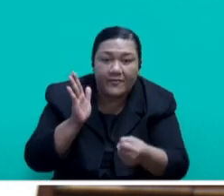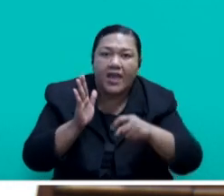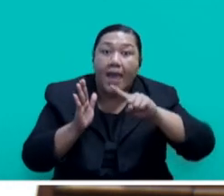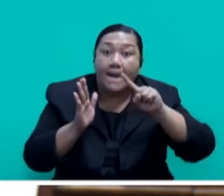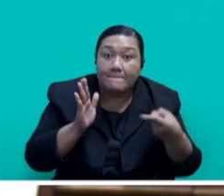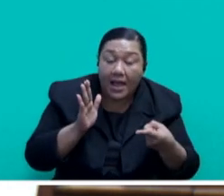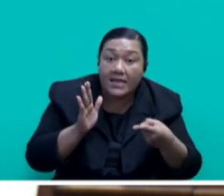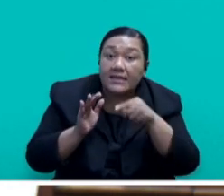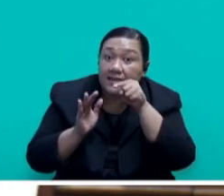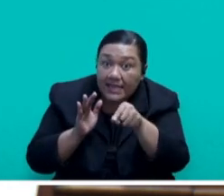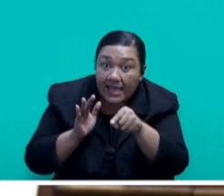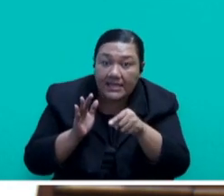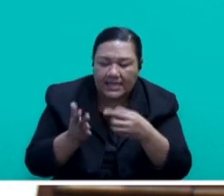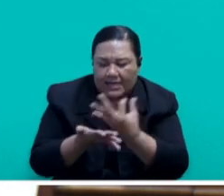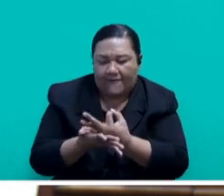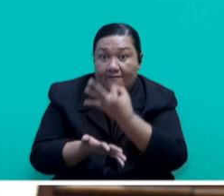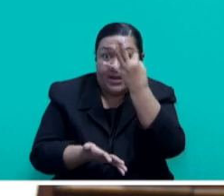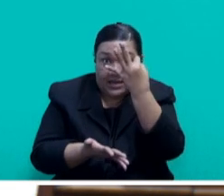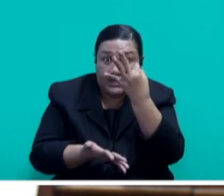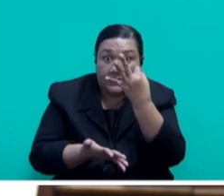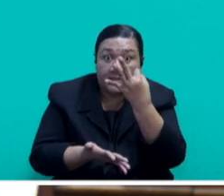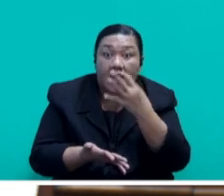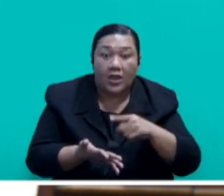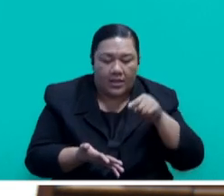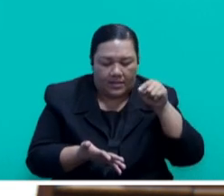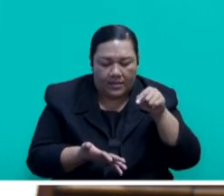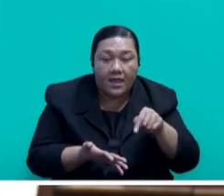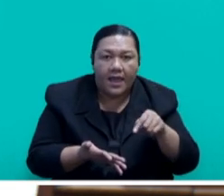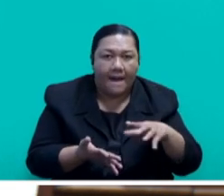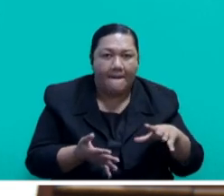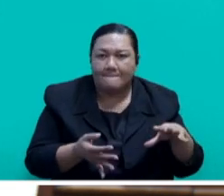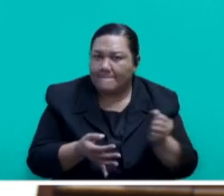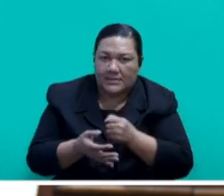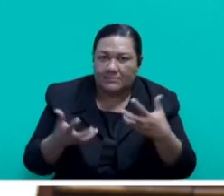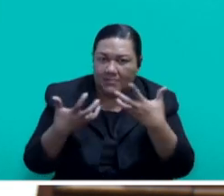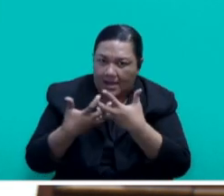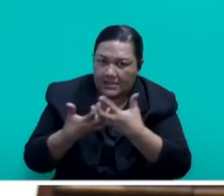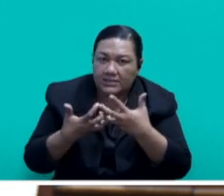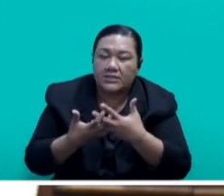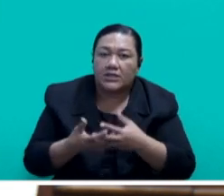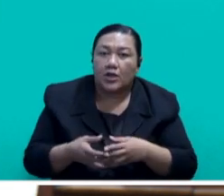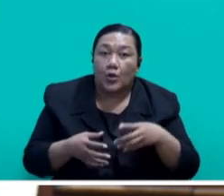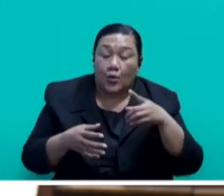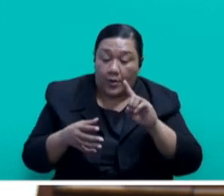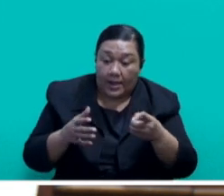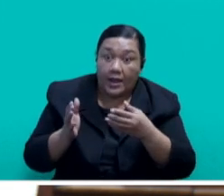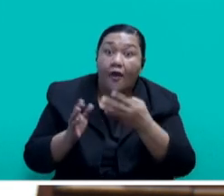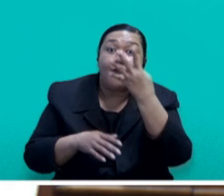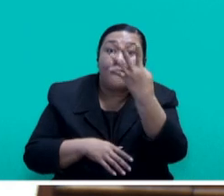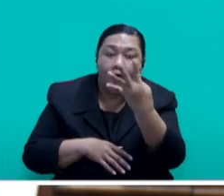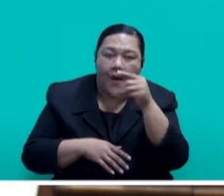government finances in the medium term. Our deficit has been brought down to